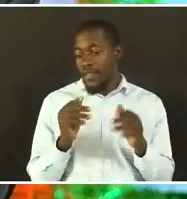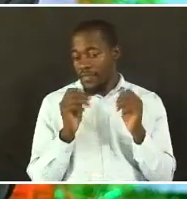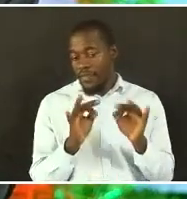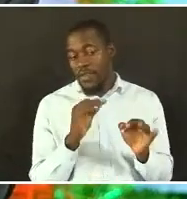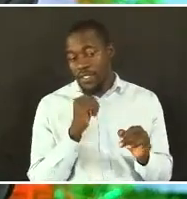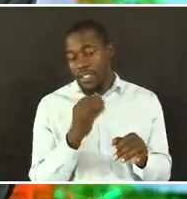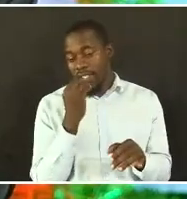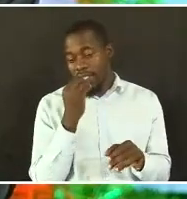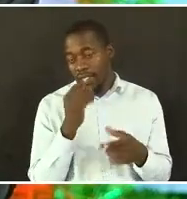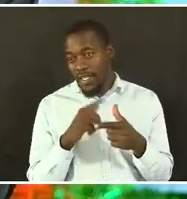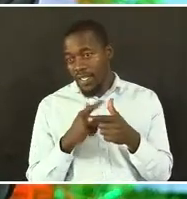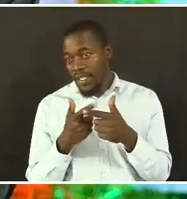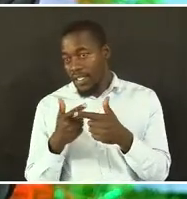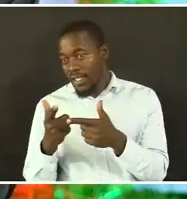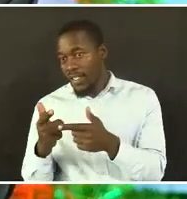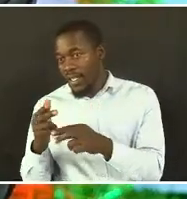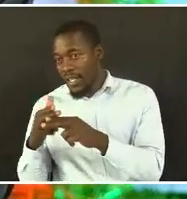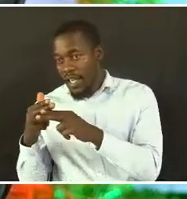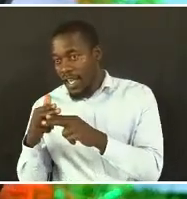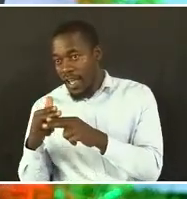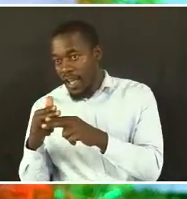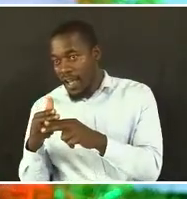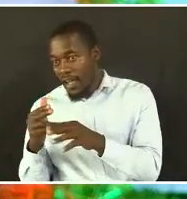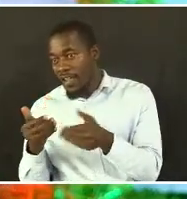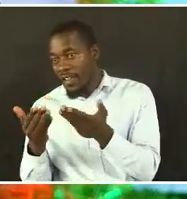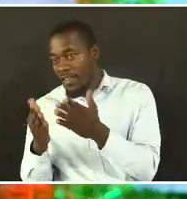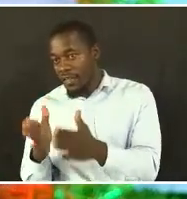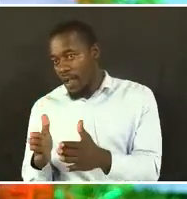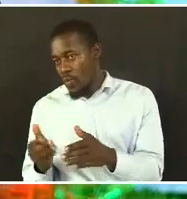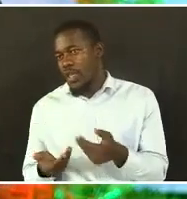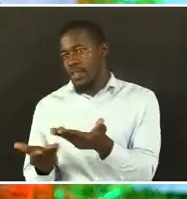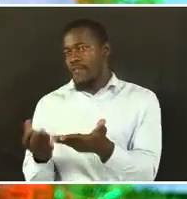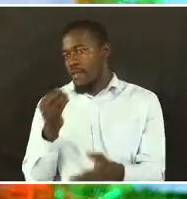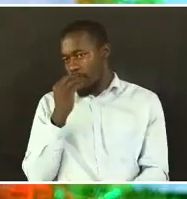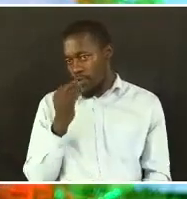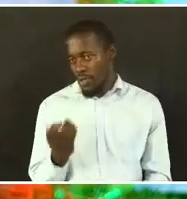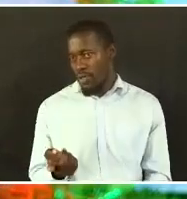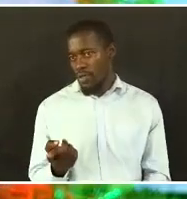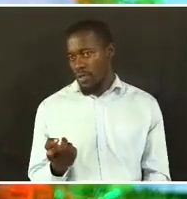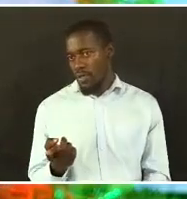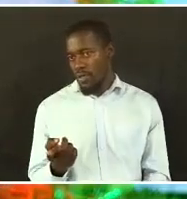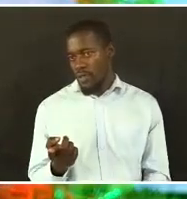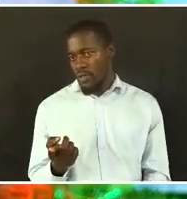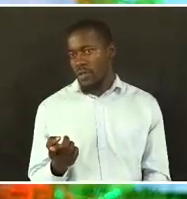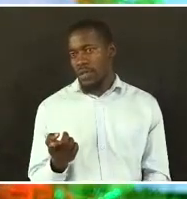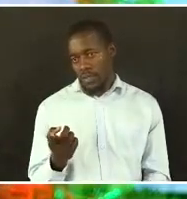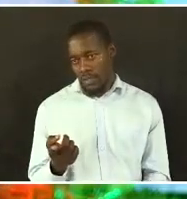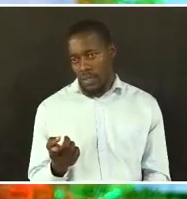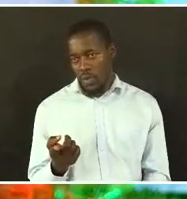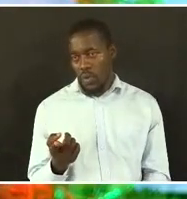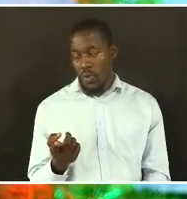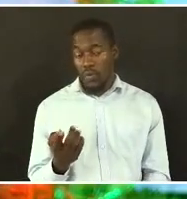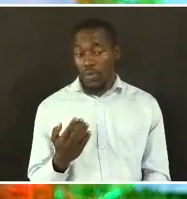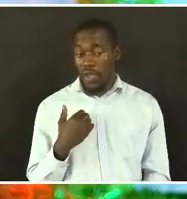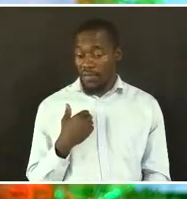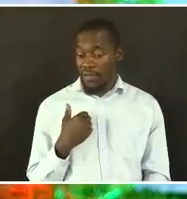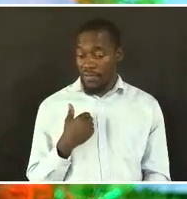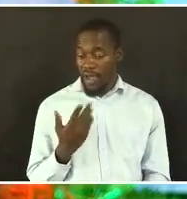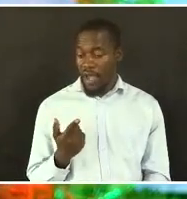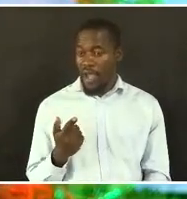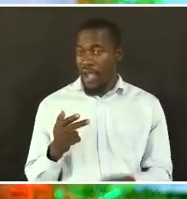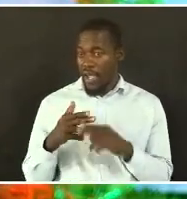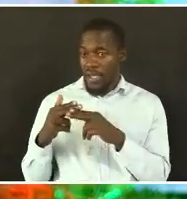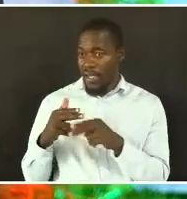hospital is for the patient. It may be that there's a caregiver who has not eaten the whole day taking care of the